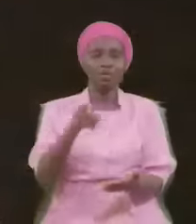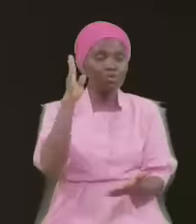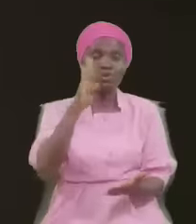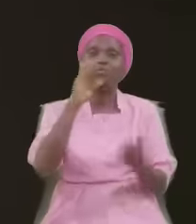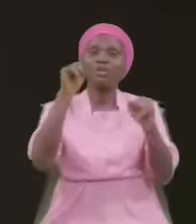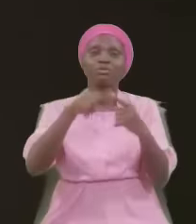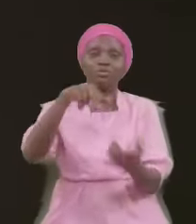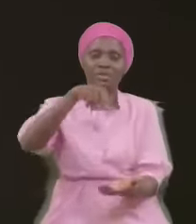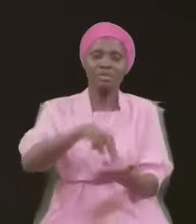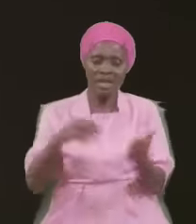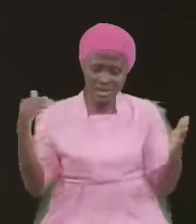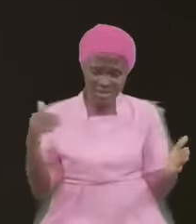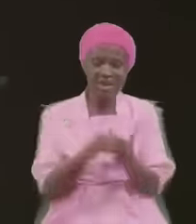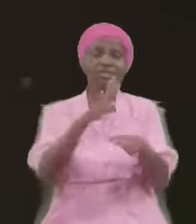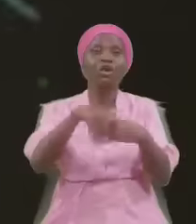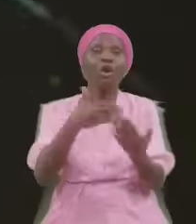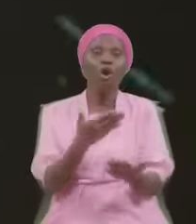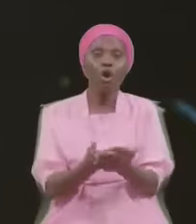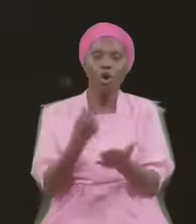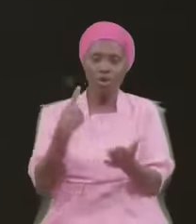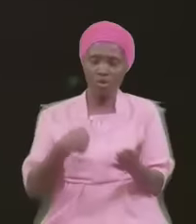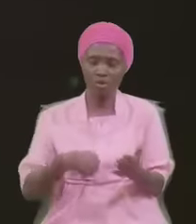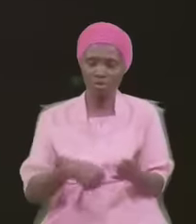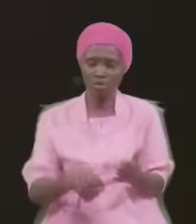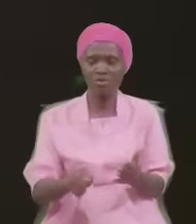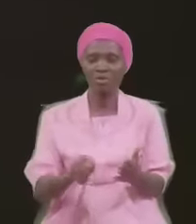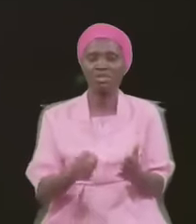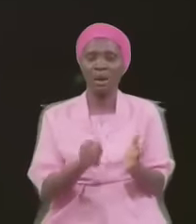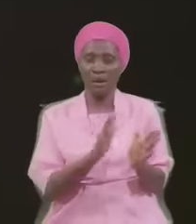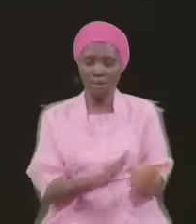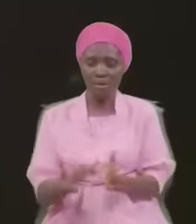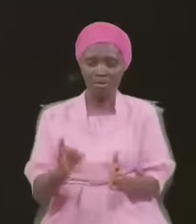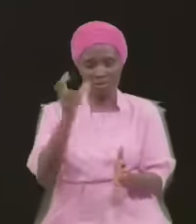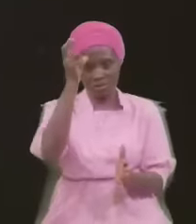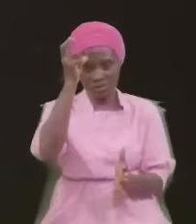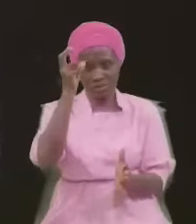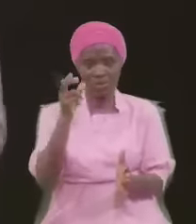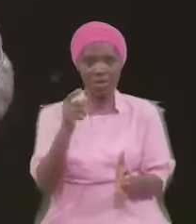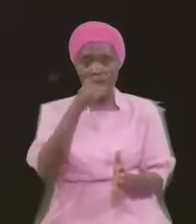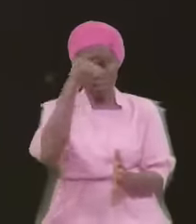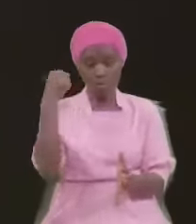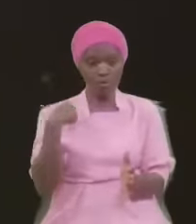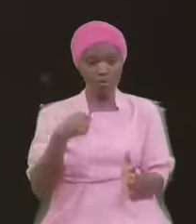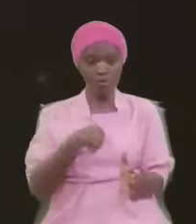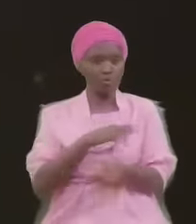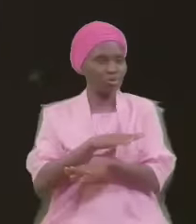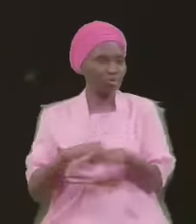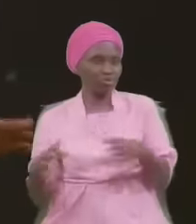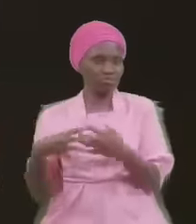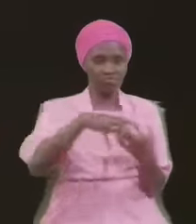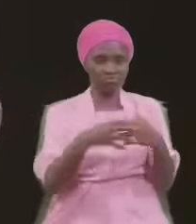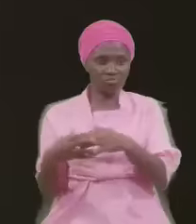the devil. In verse 12, for we wrestle not against flesh and blood, but